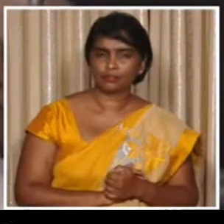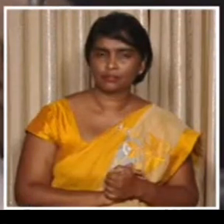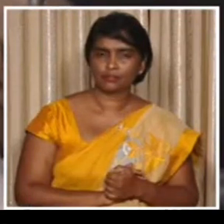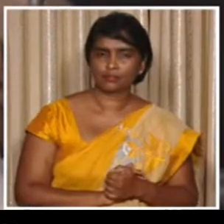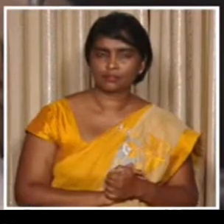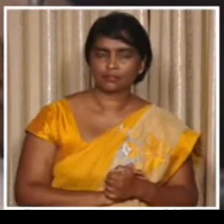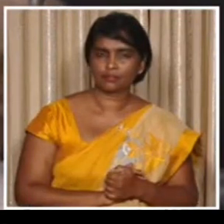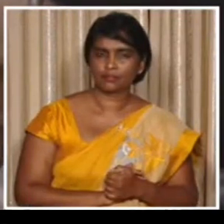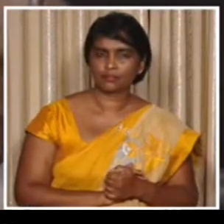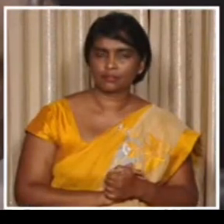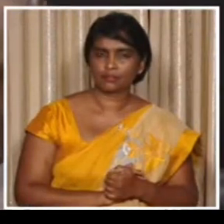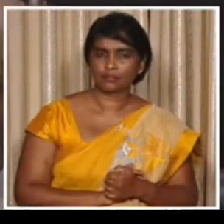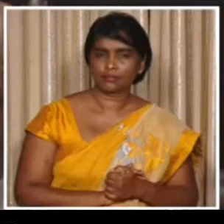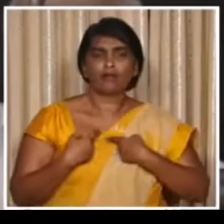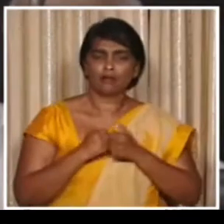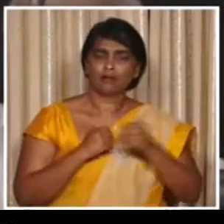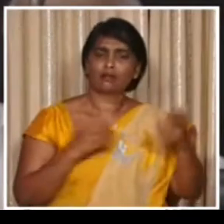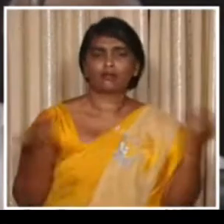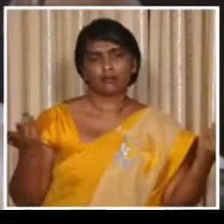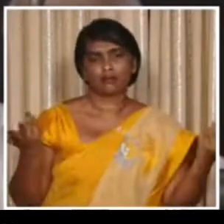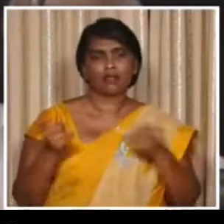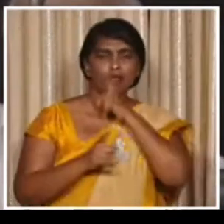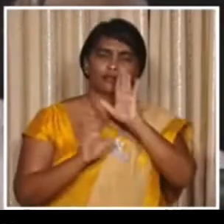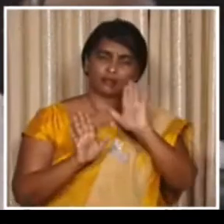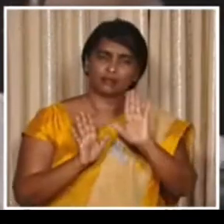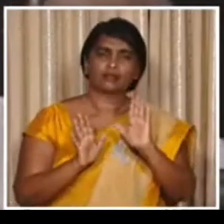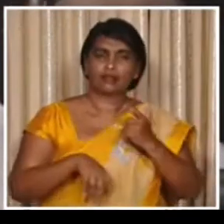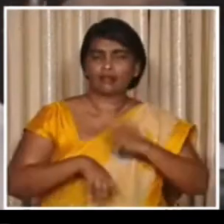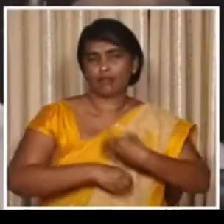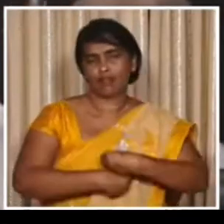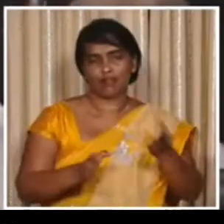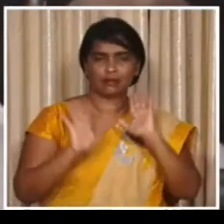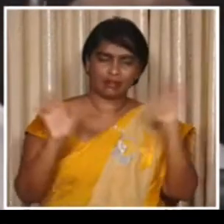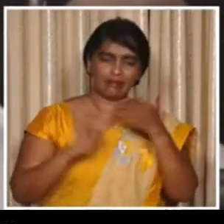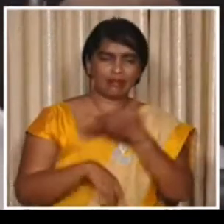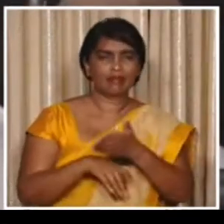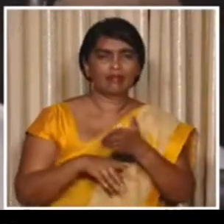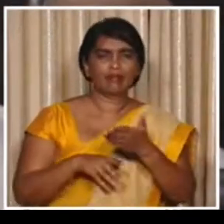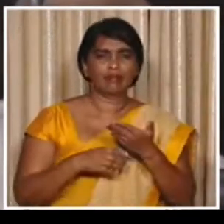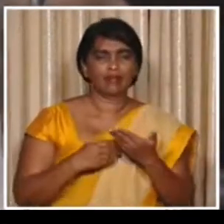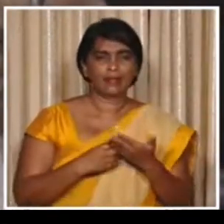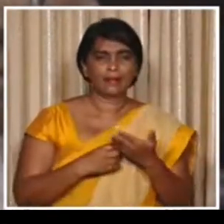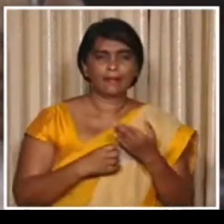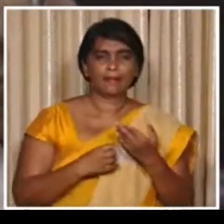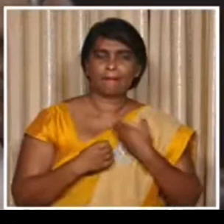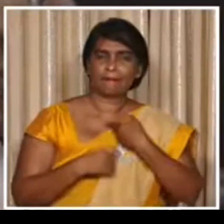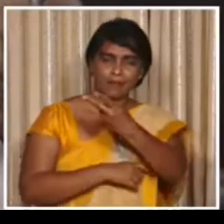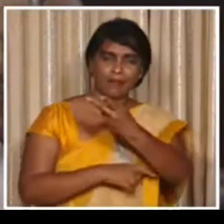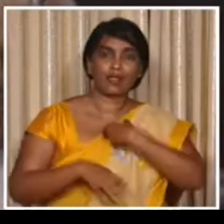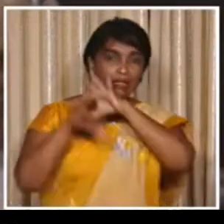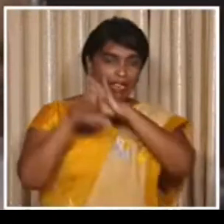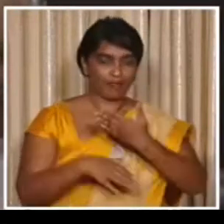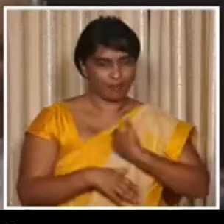Shut up and sit down. And me ekak kiyannan jana me kaale naasthi karanne ba kiyala me gollo me mamai me gollo